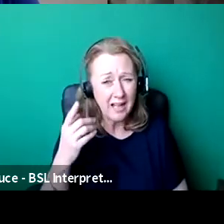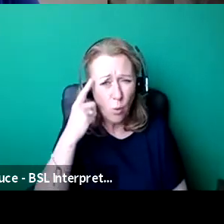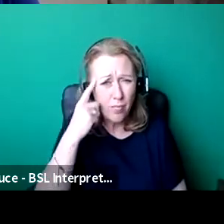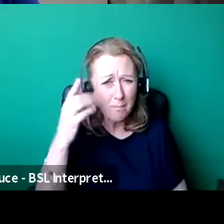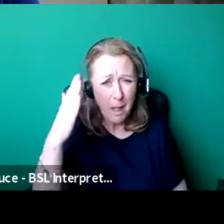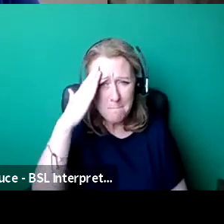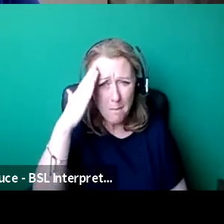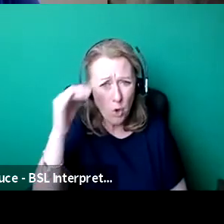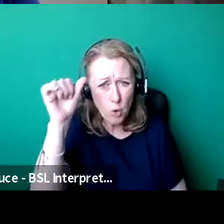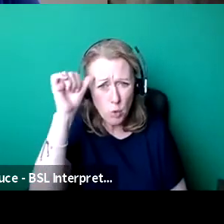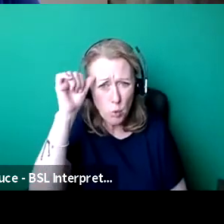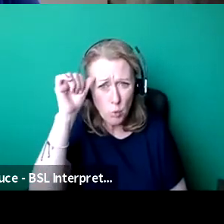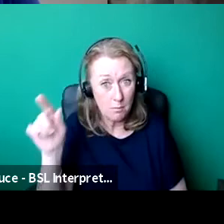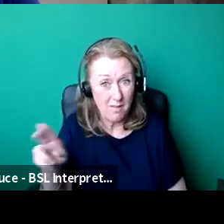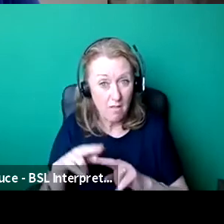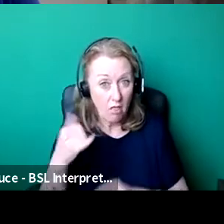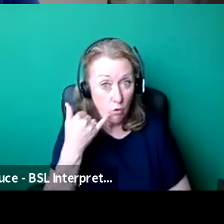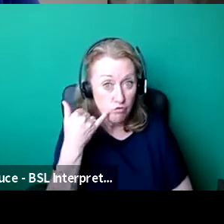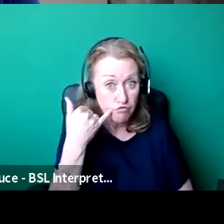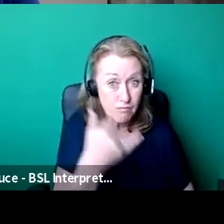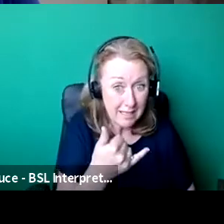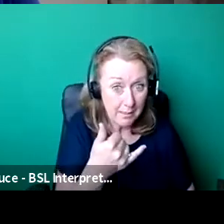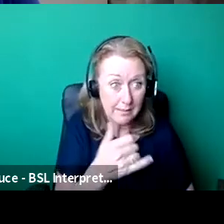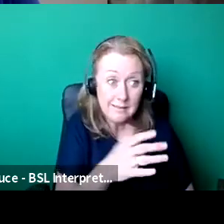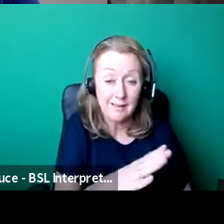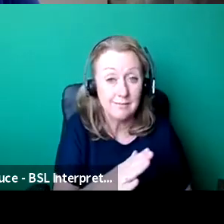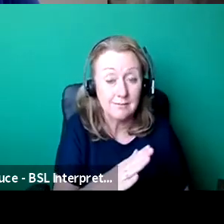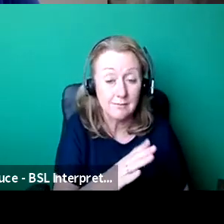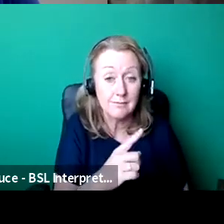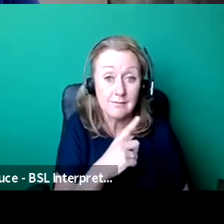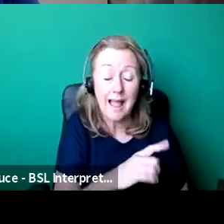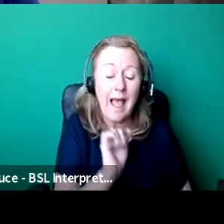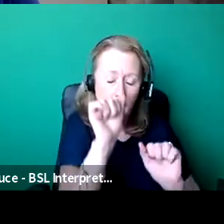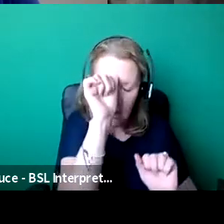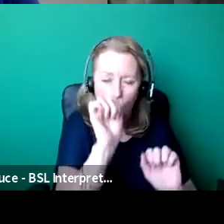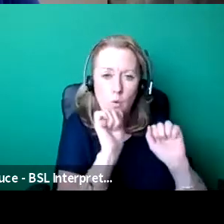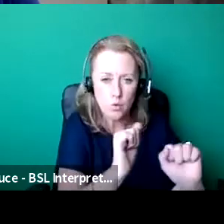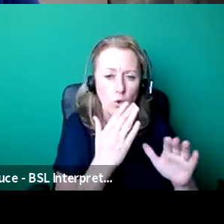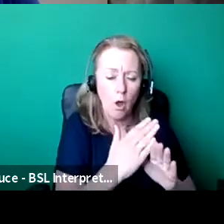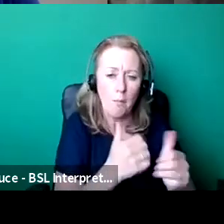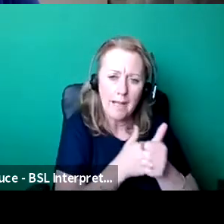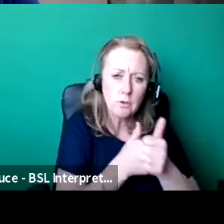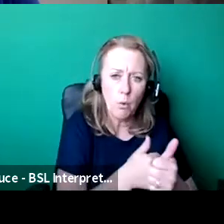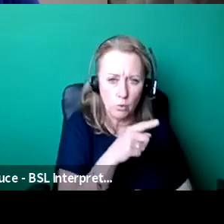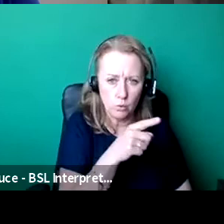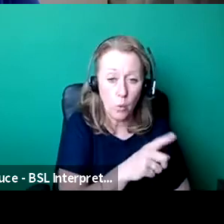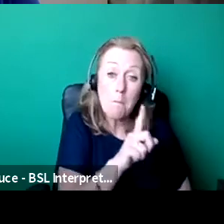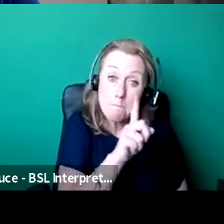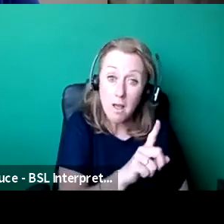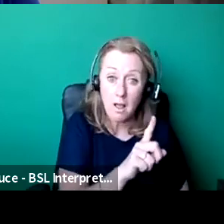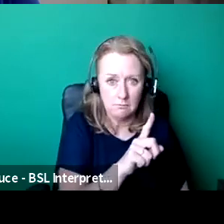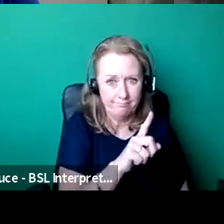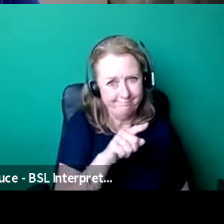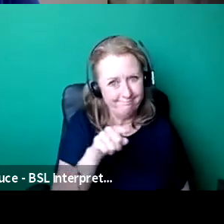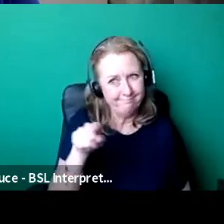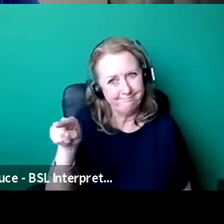like, he's calling me and he was like quiet, shaking up. He's like, listen, I know this is your job and I support you, but